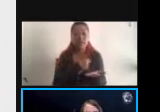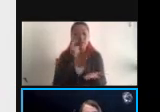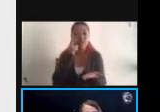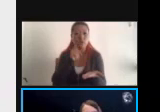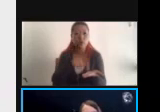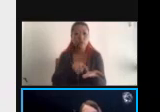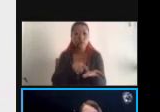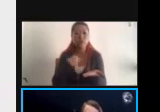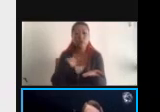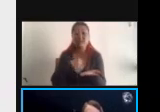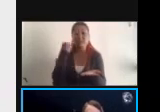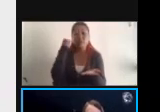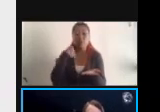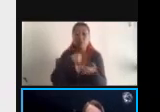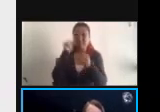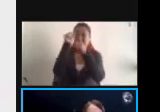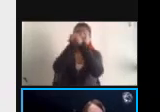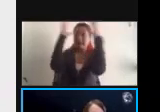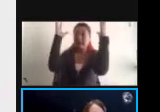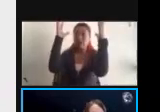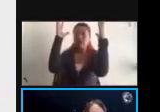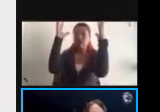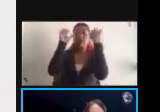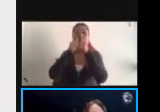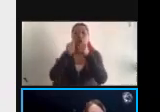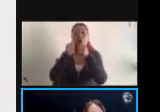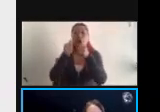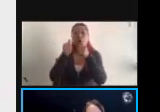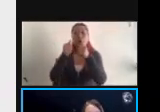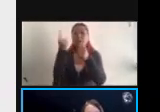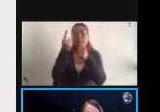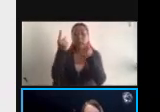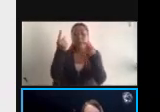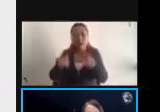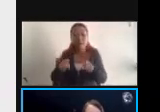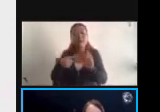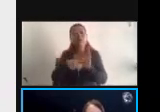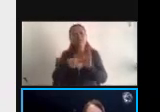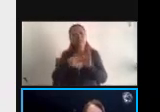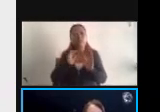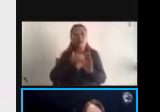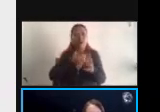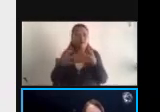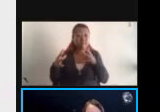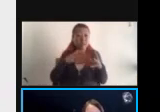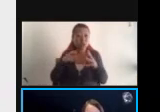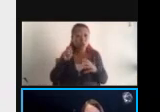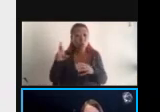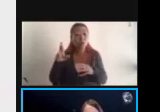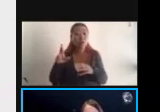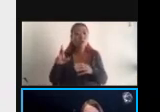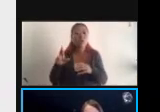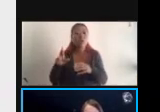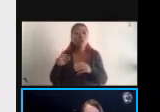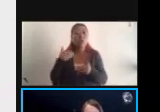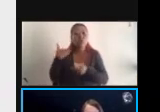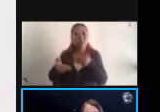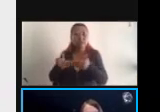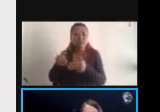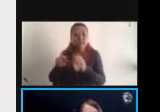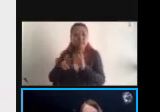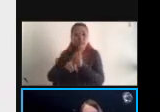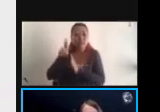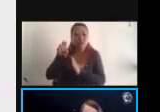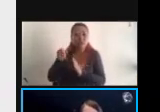we imagine how things are going to happen, like we think about our vacation or we think about processing the shuttle, we have